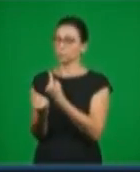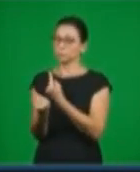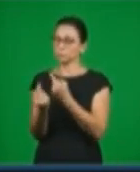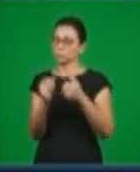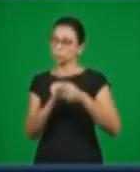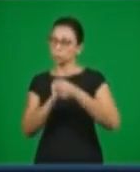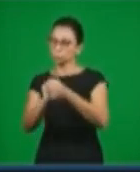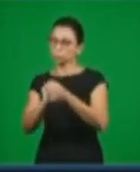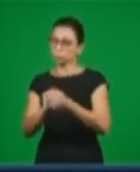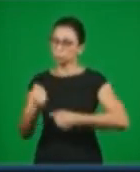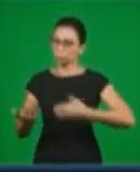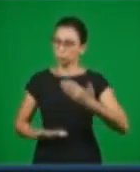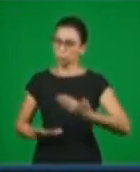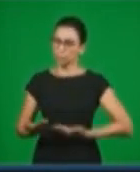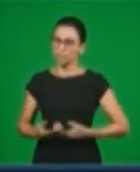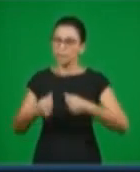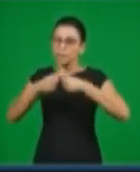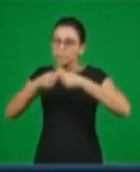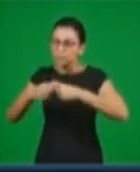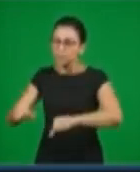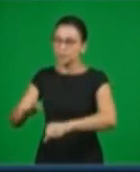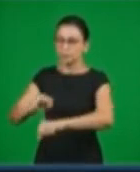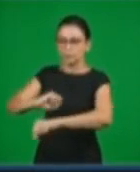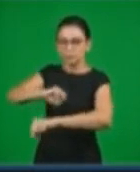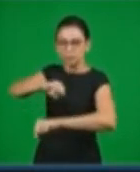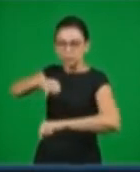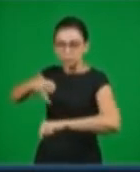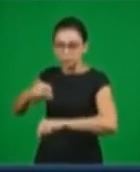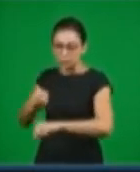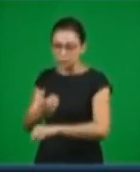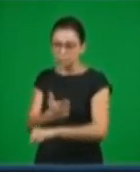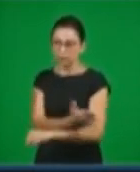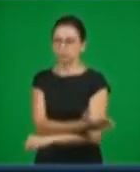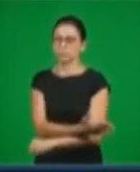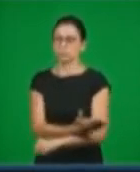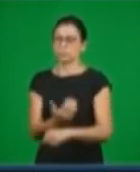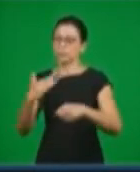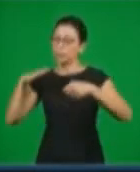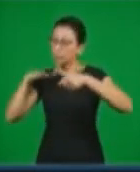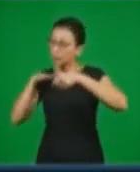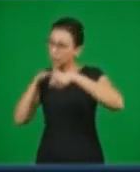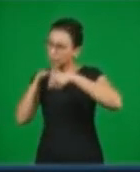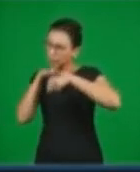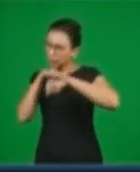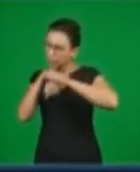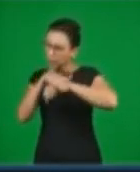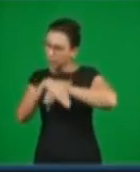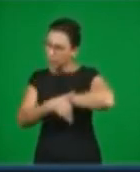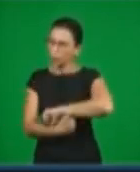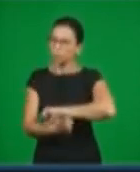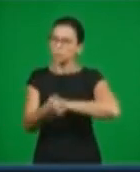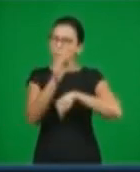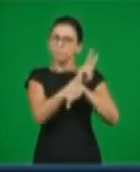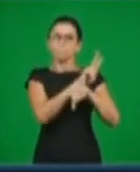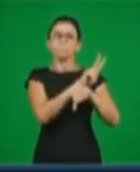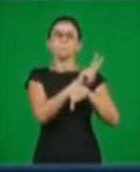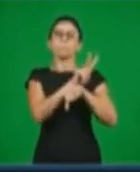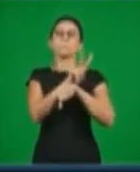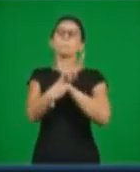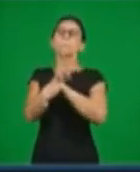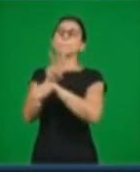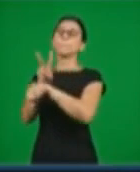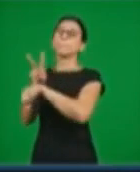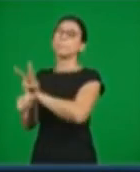his servants stay a night in Jerusalem, that they might be our guard by night